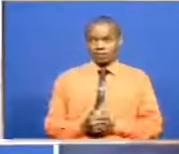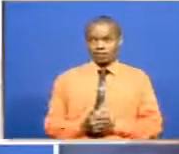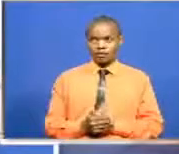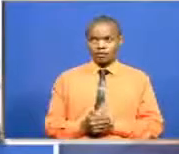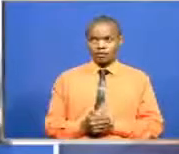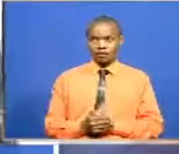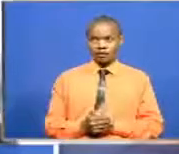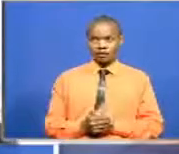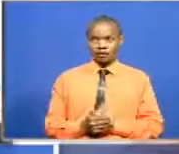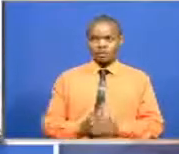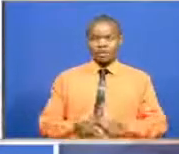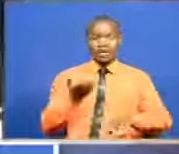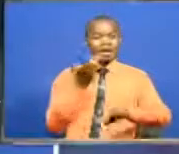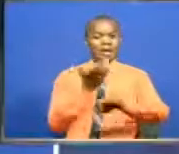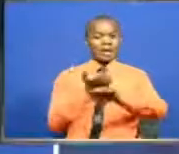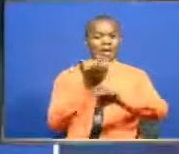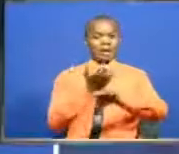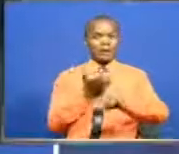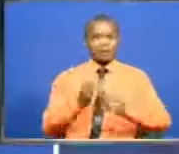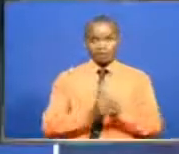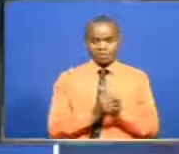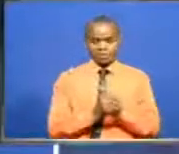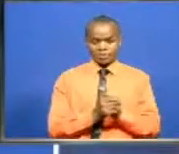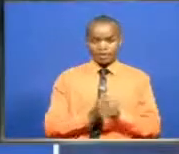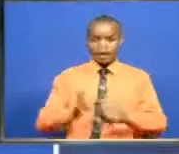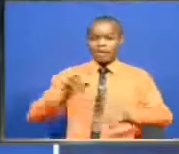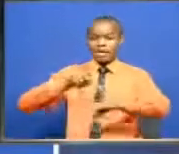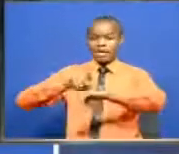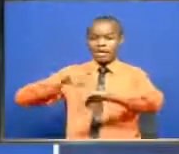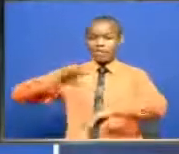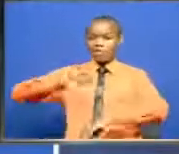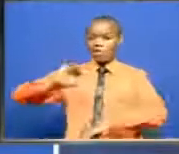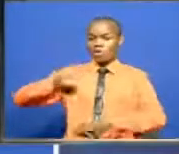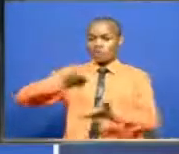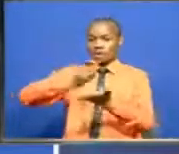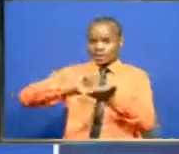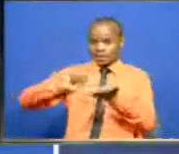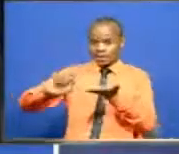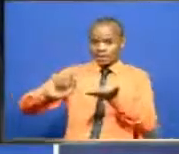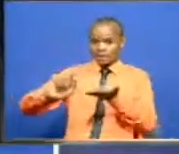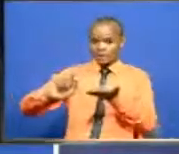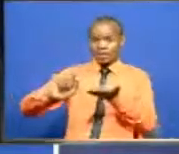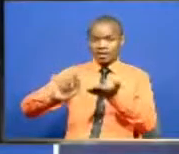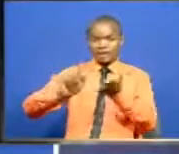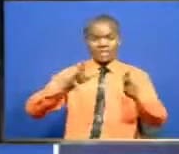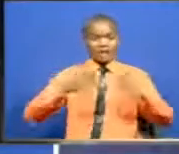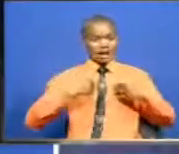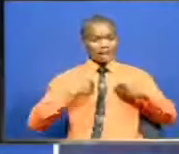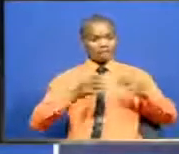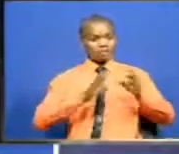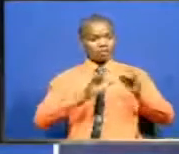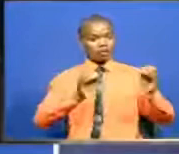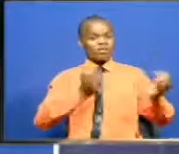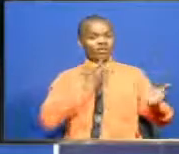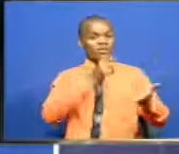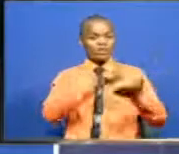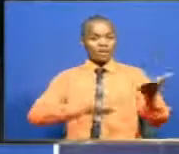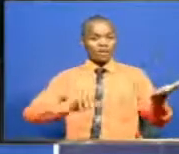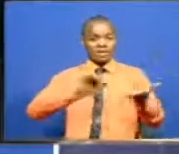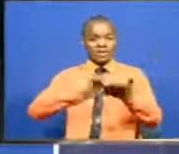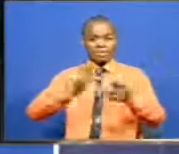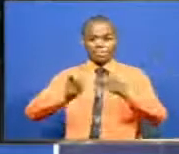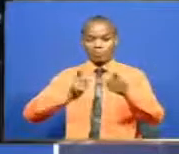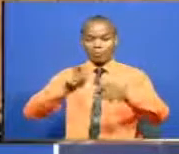hiyo ni imekuwa ngumu sana. However, Embu County Secretary Jason Nyage dismissed the group's claim, saying due process had